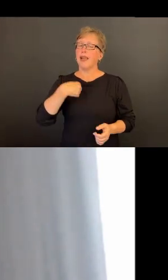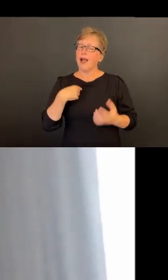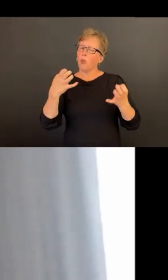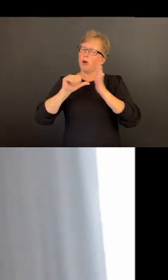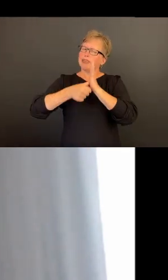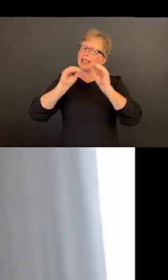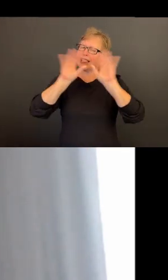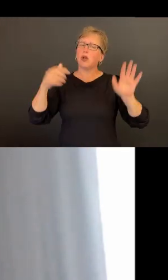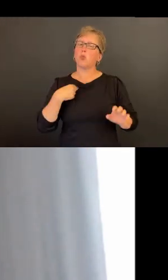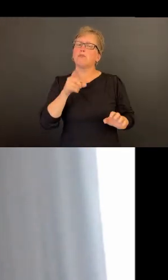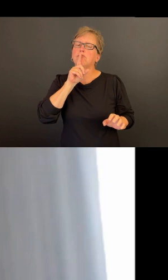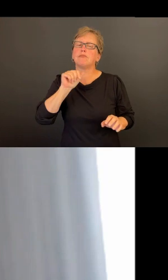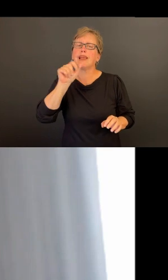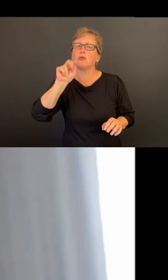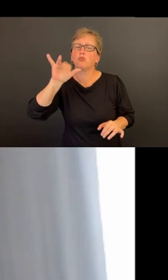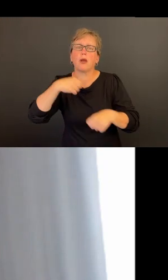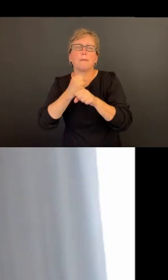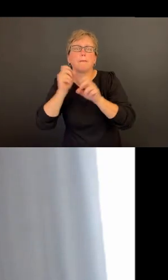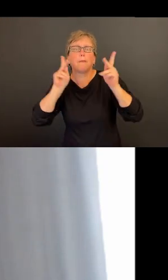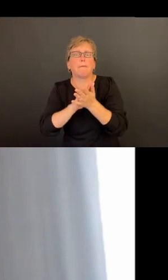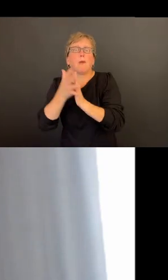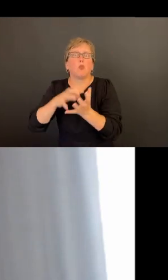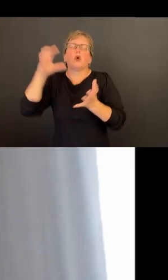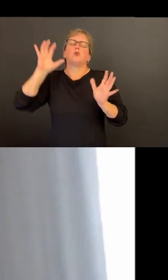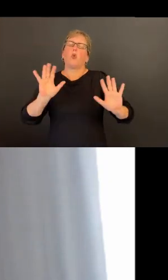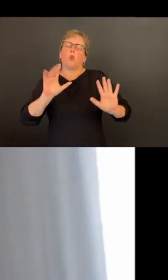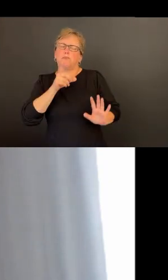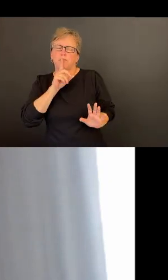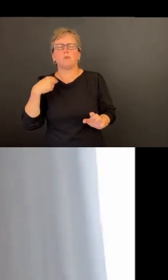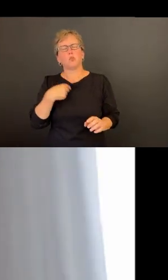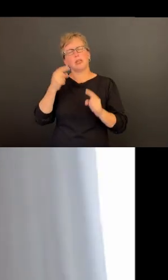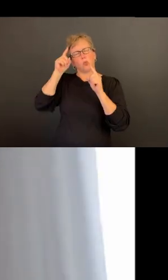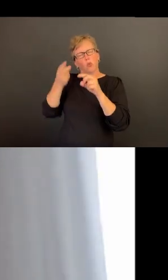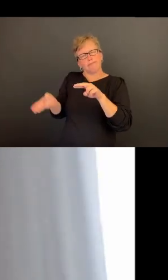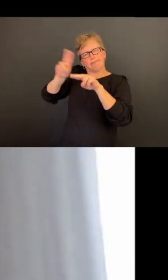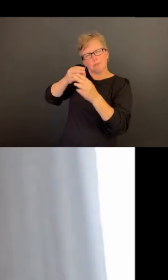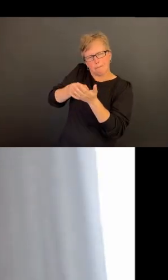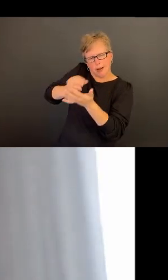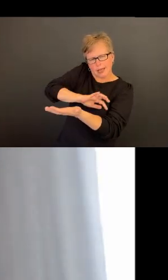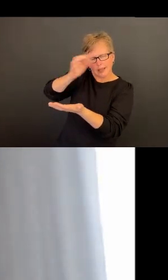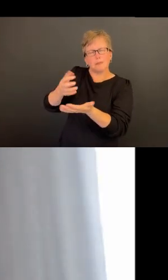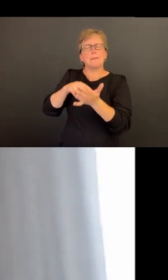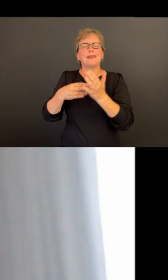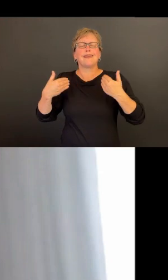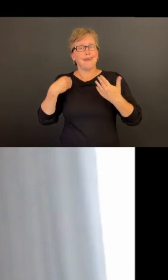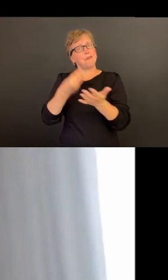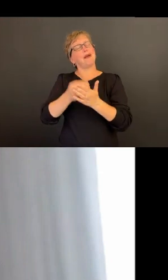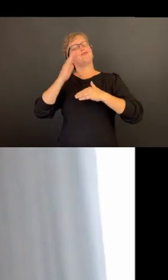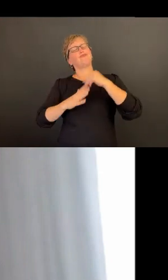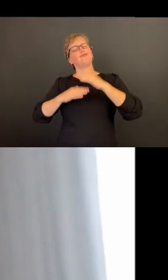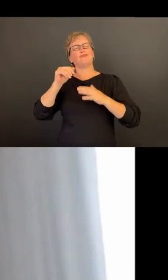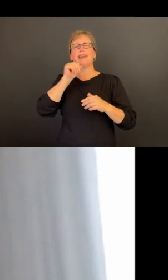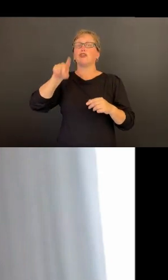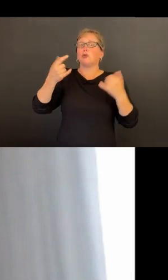not only for today and next week and next month, but for your future. I also want to share that, you hear a lot of terms